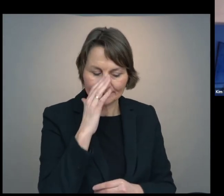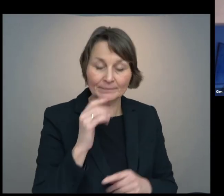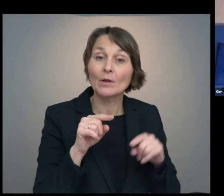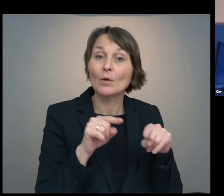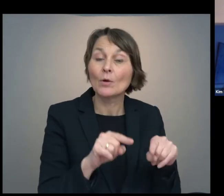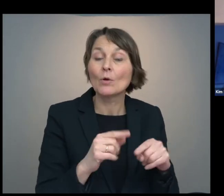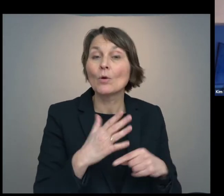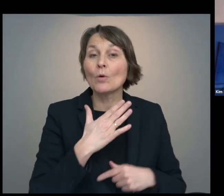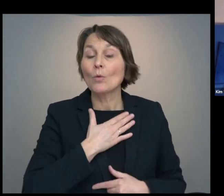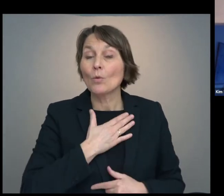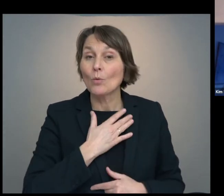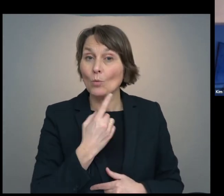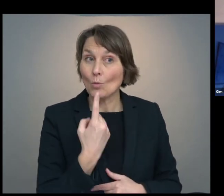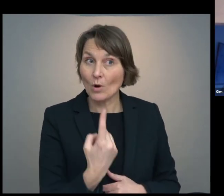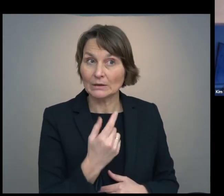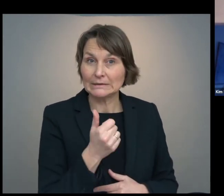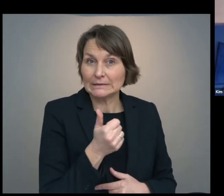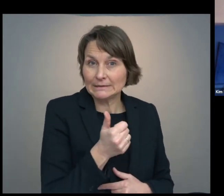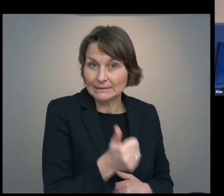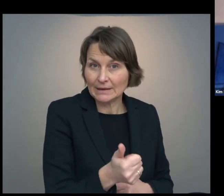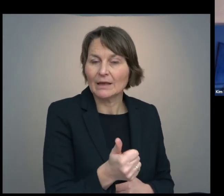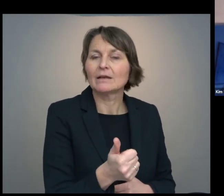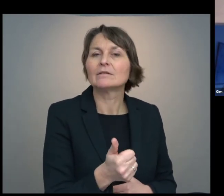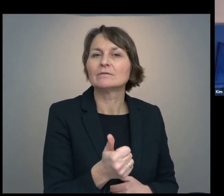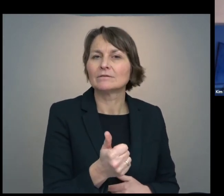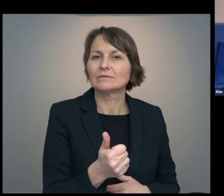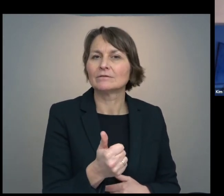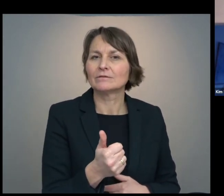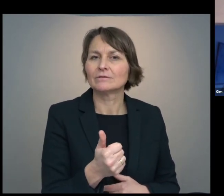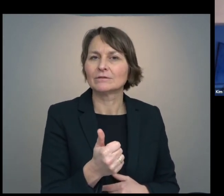one having created a